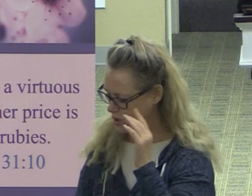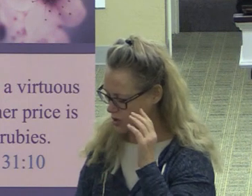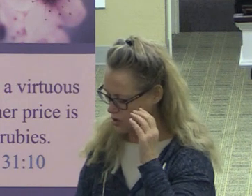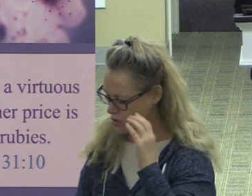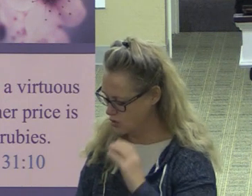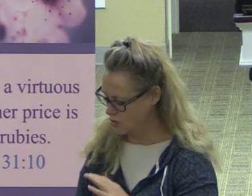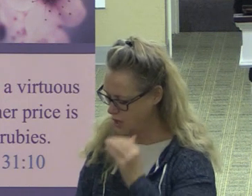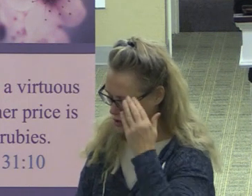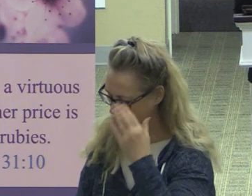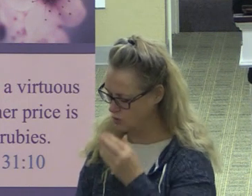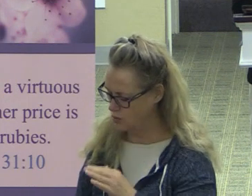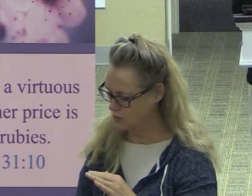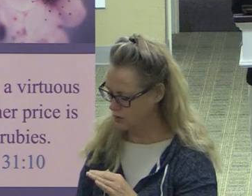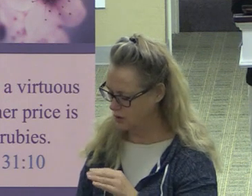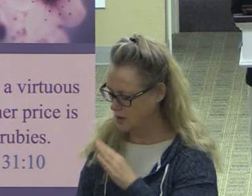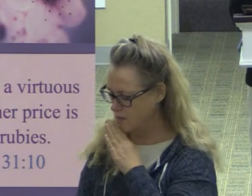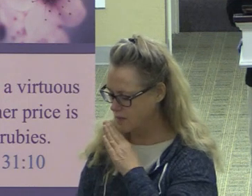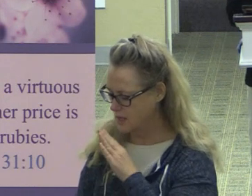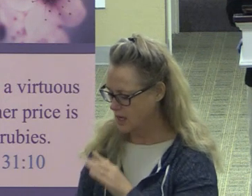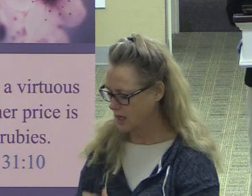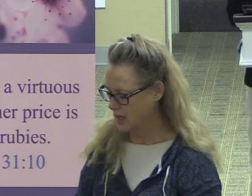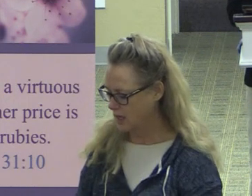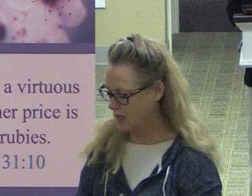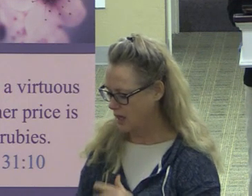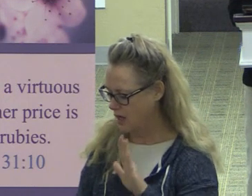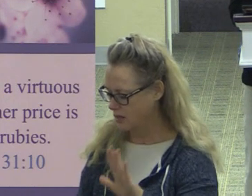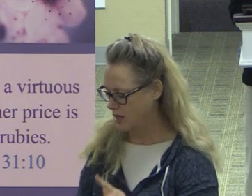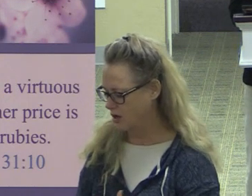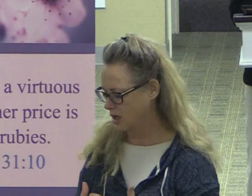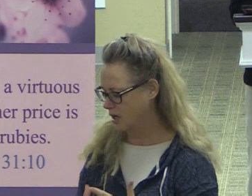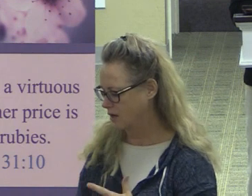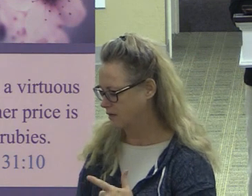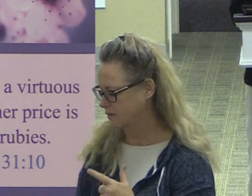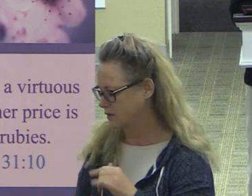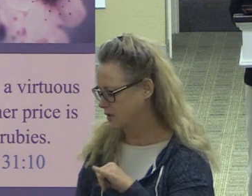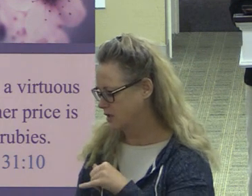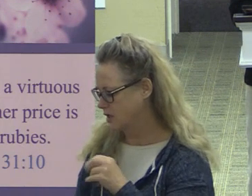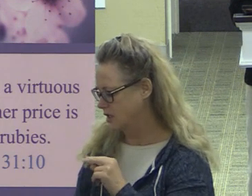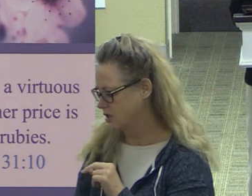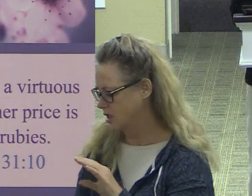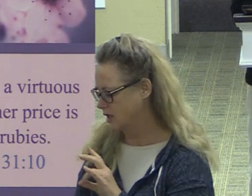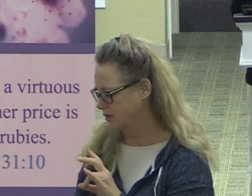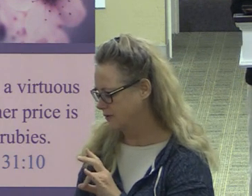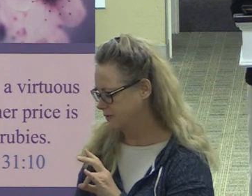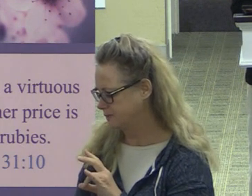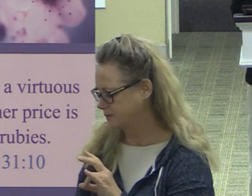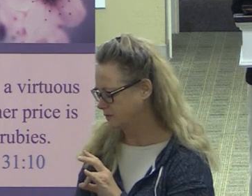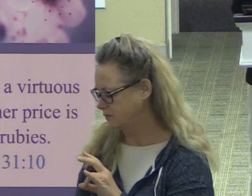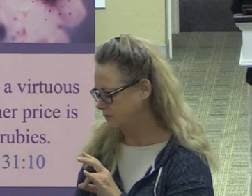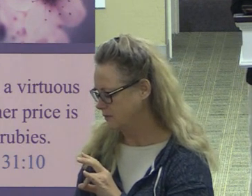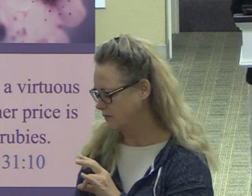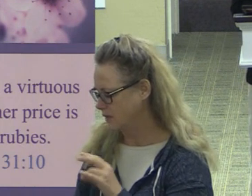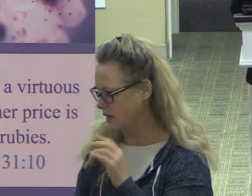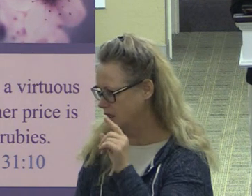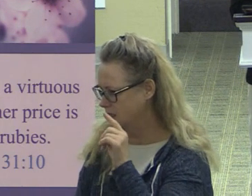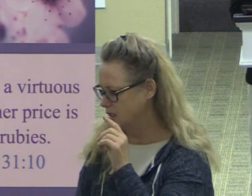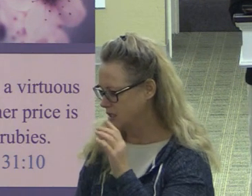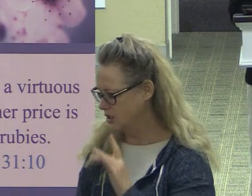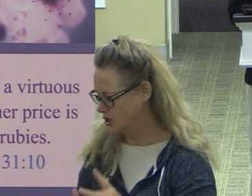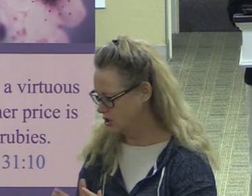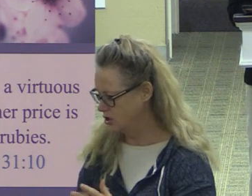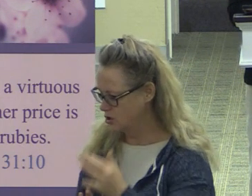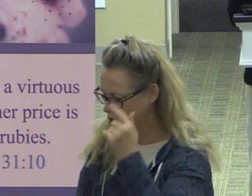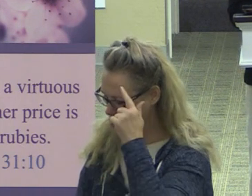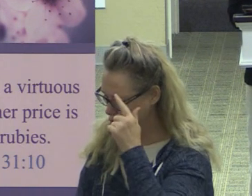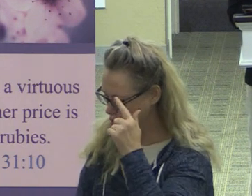hear that all the time, but in John 17 here, it really struck me how He knows what is coming up and we